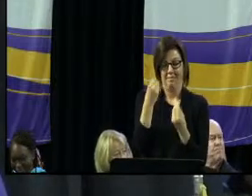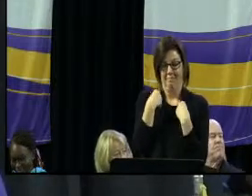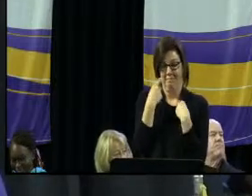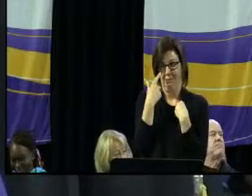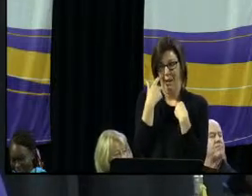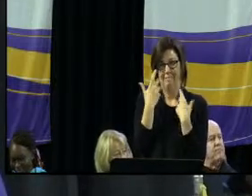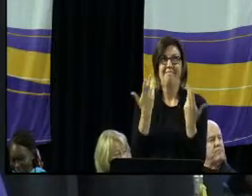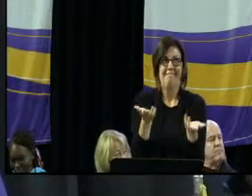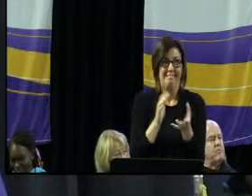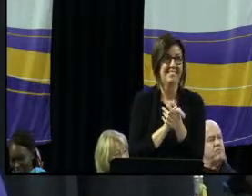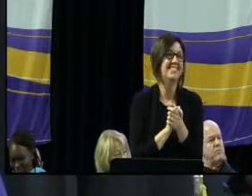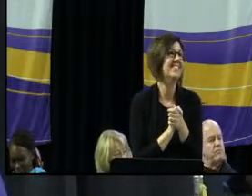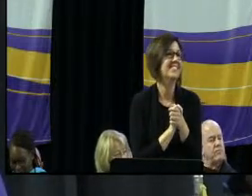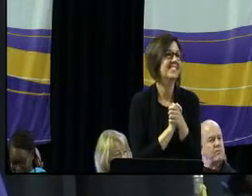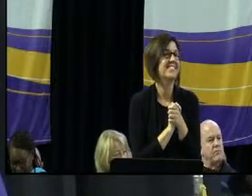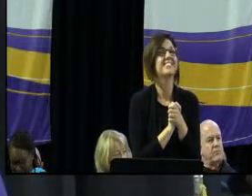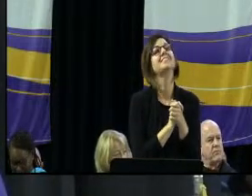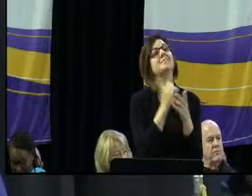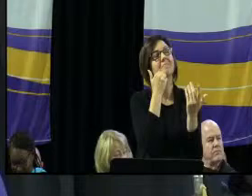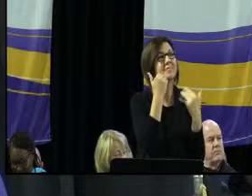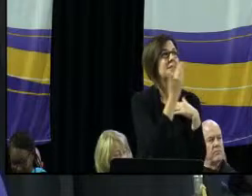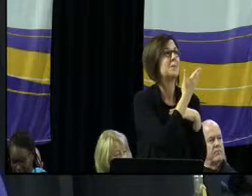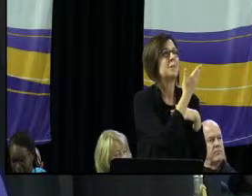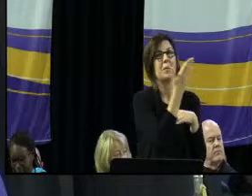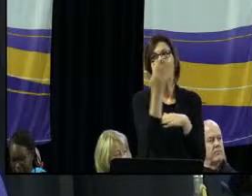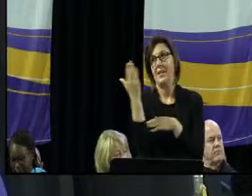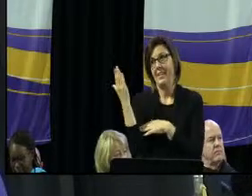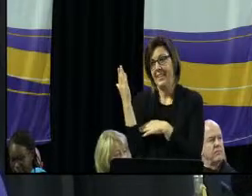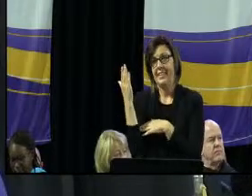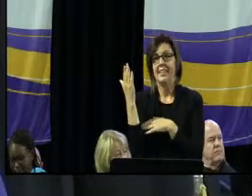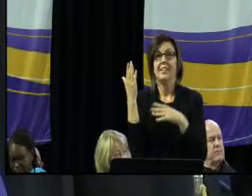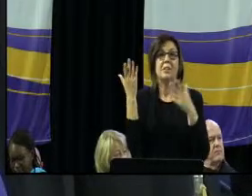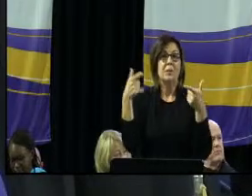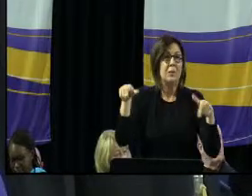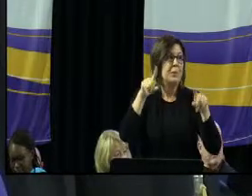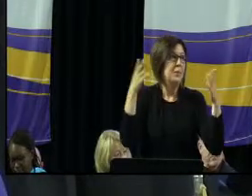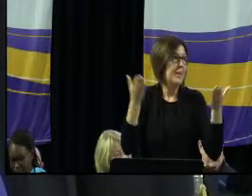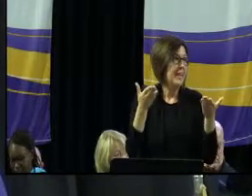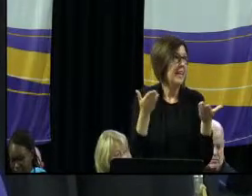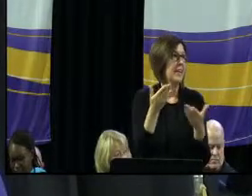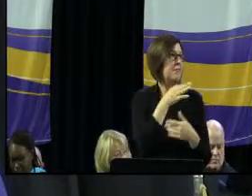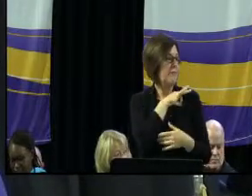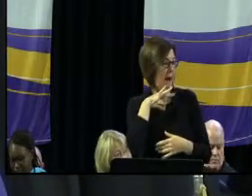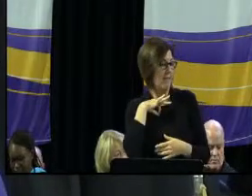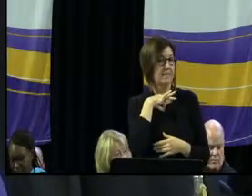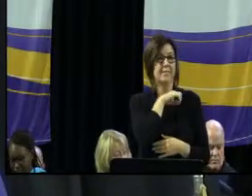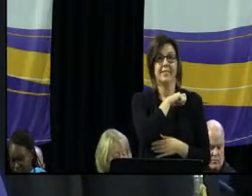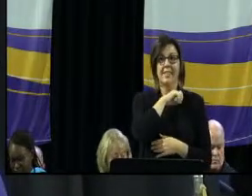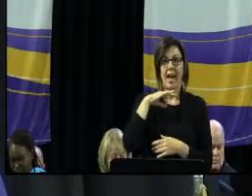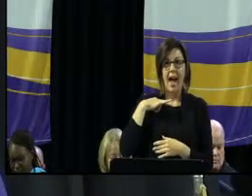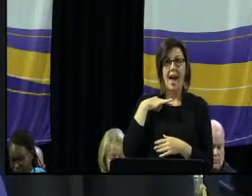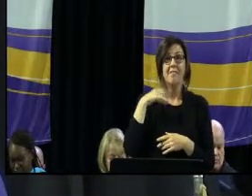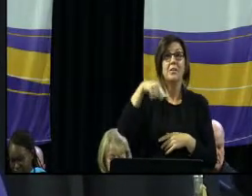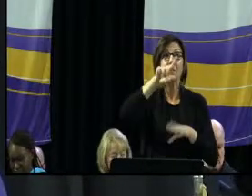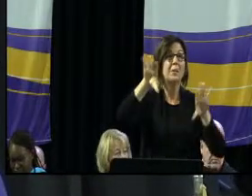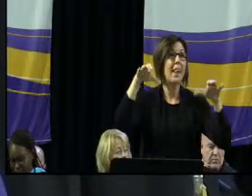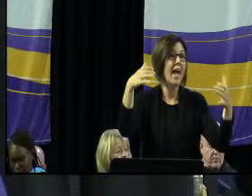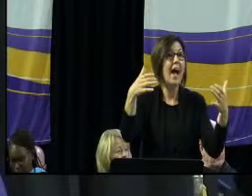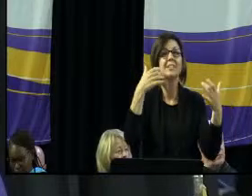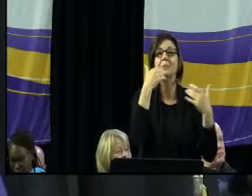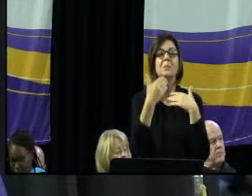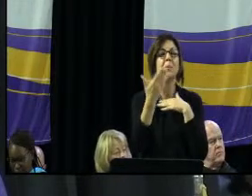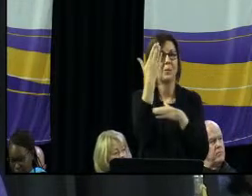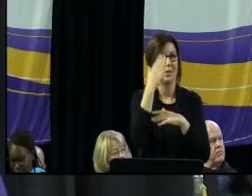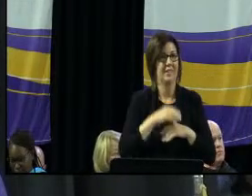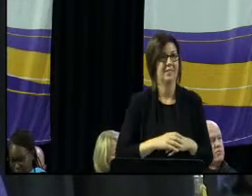Good morning to all guests, faculty, staff, alumni, and especially to the Wilson Class of 2022. On the